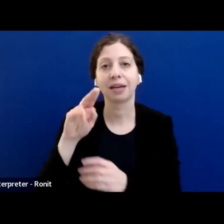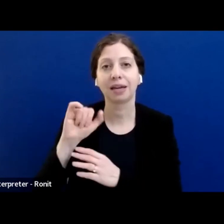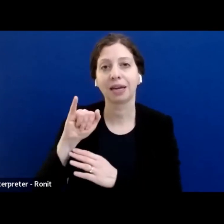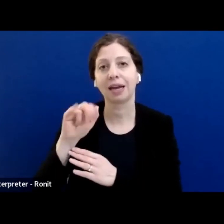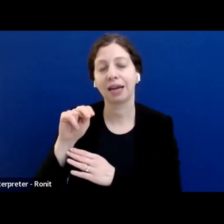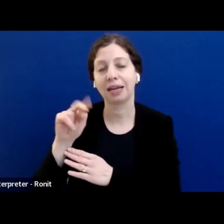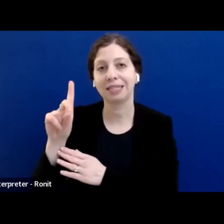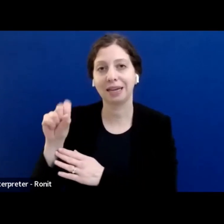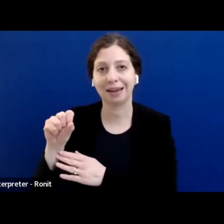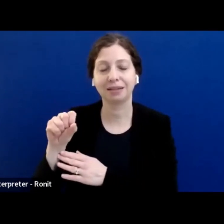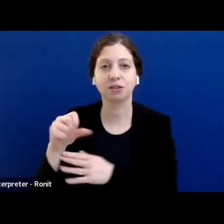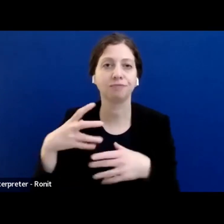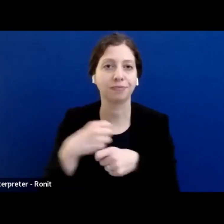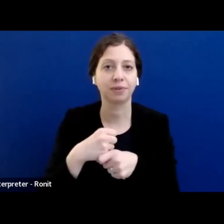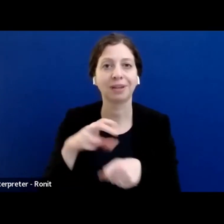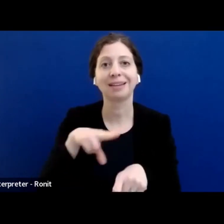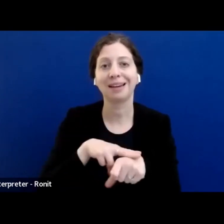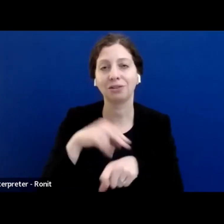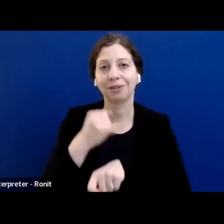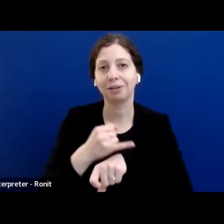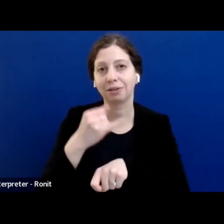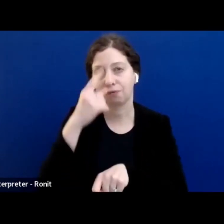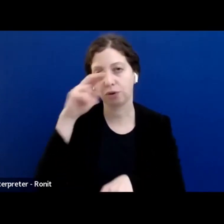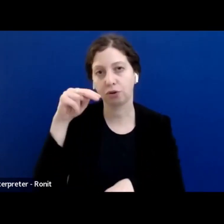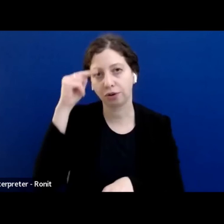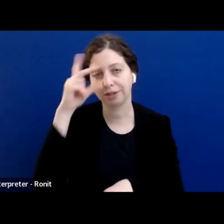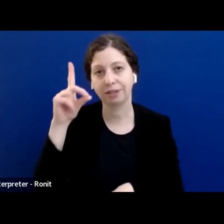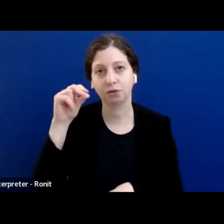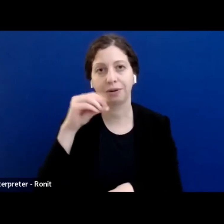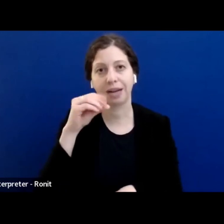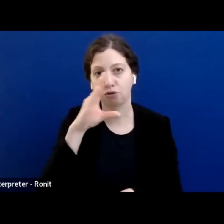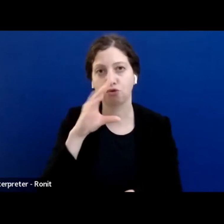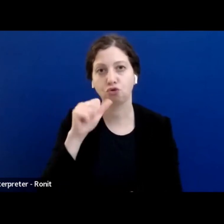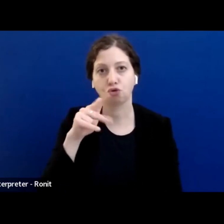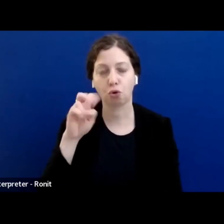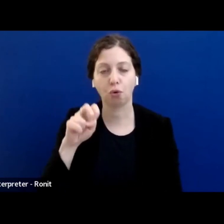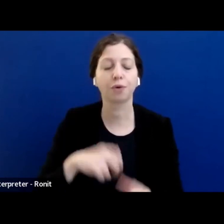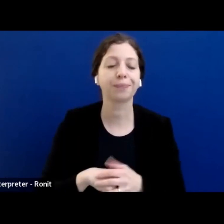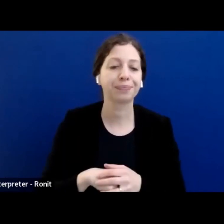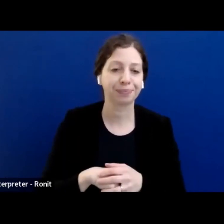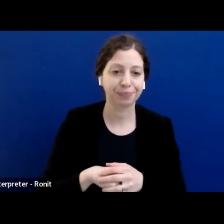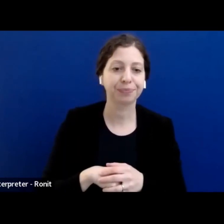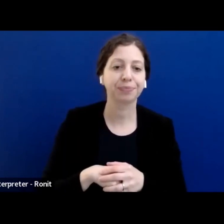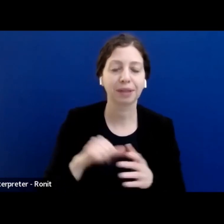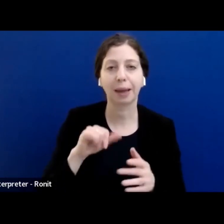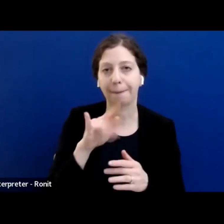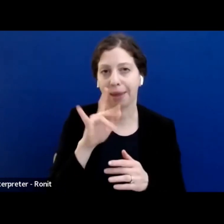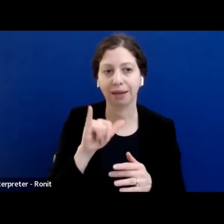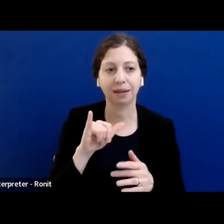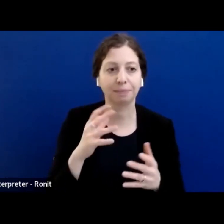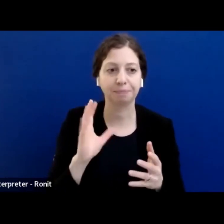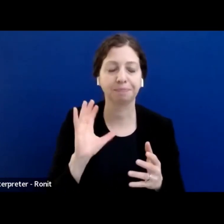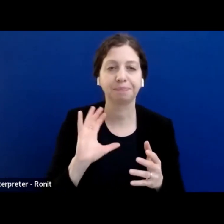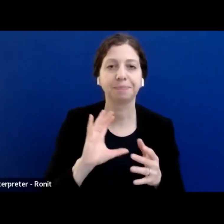NINDS, which is short for the National Institute of Neurological Disorders and Stroke, as Becky previously mentioned. I oversee